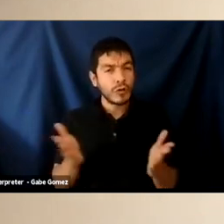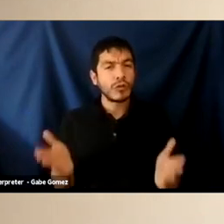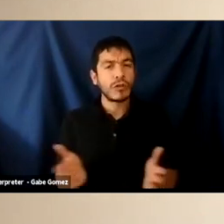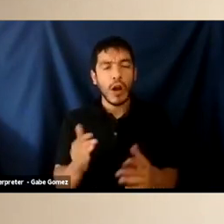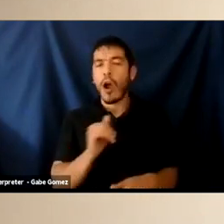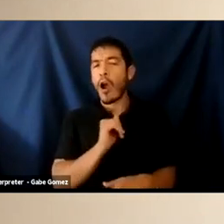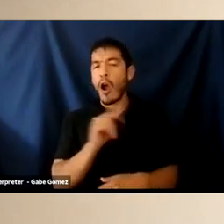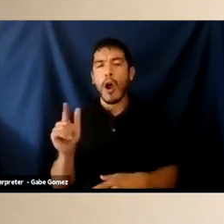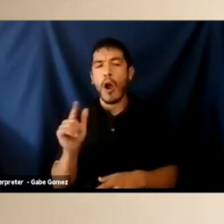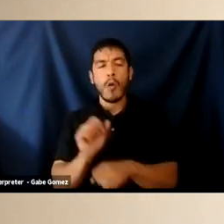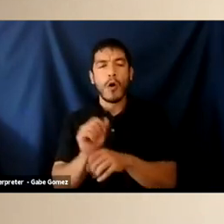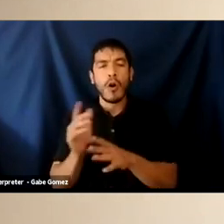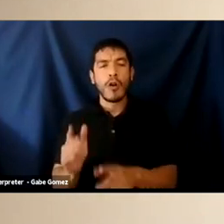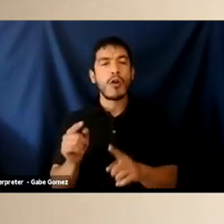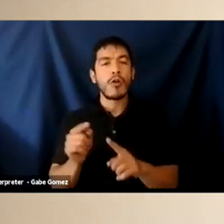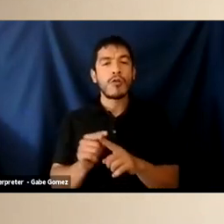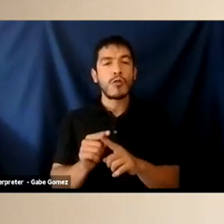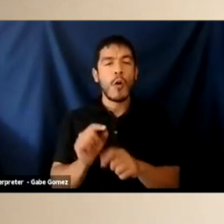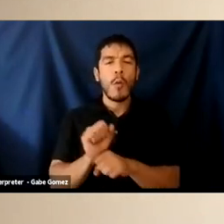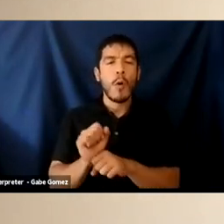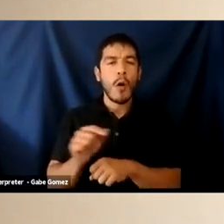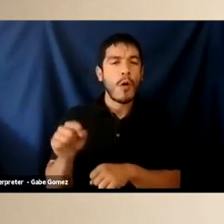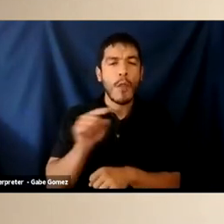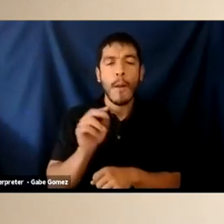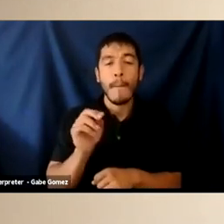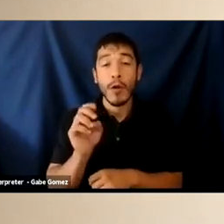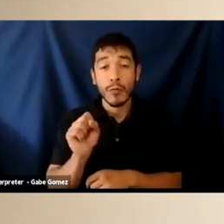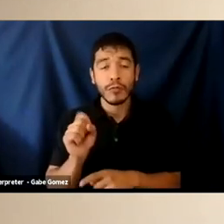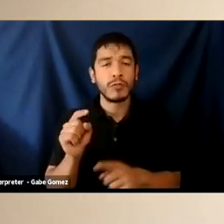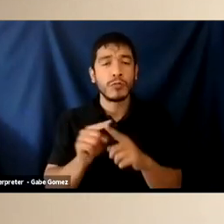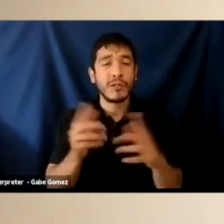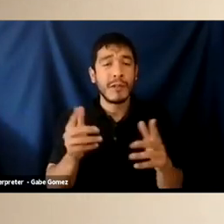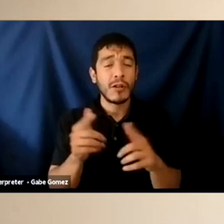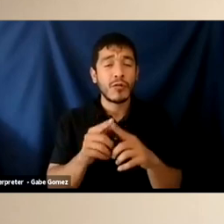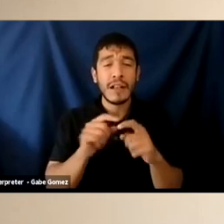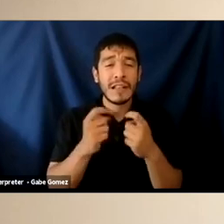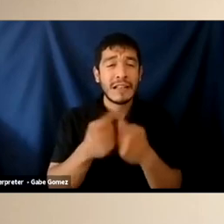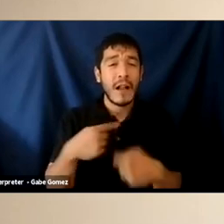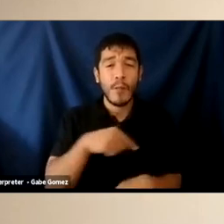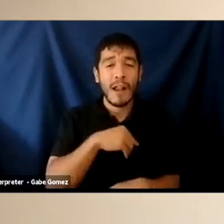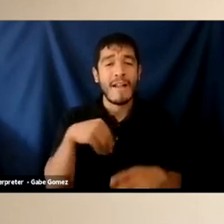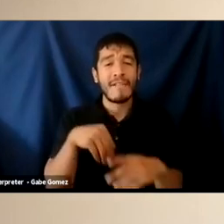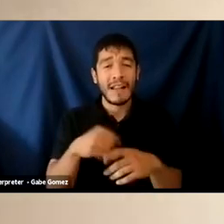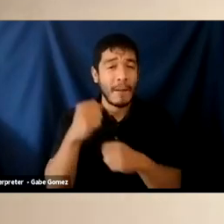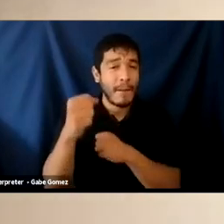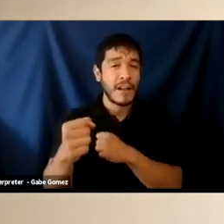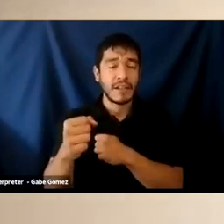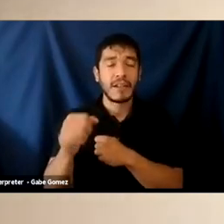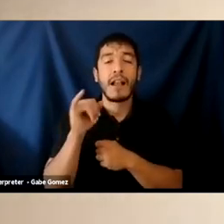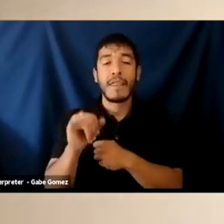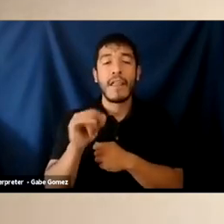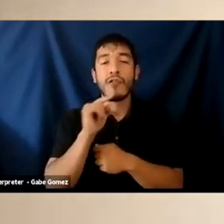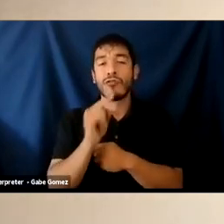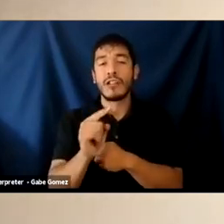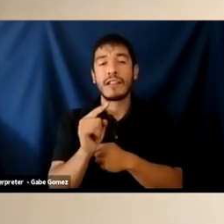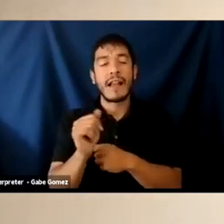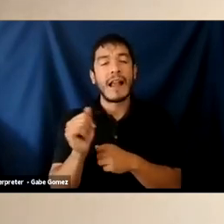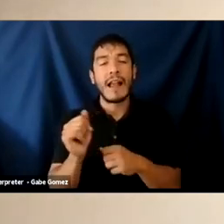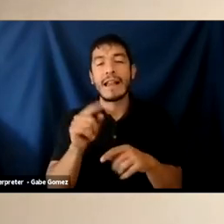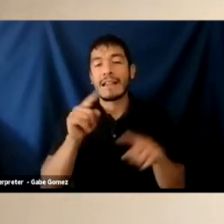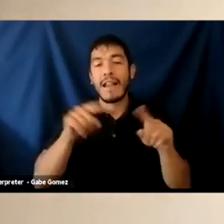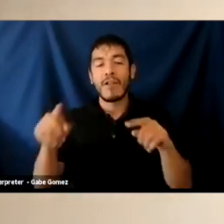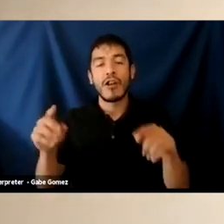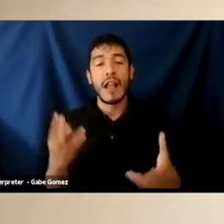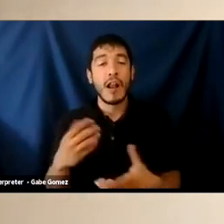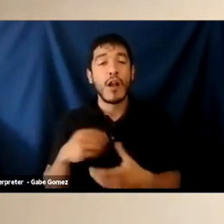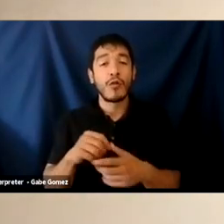all colleagues to employ those modes, to speak to the teams that we have in place, which is a dedicated diversity and inclusion